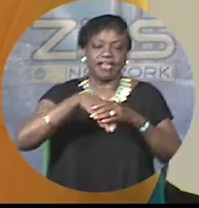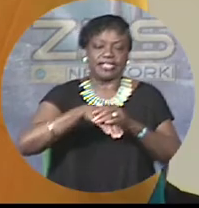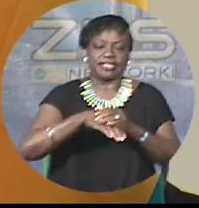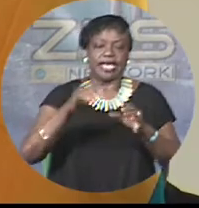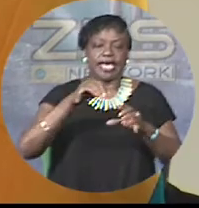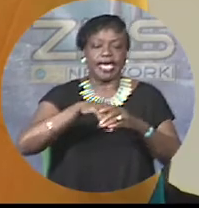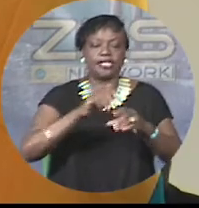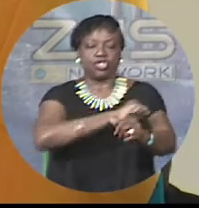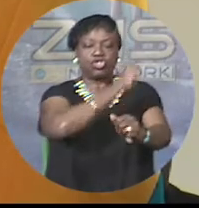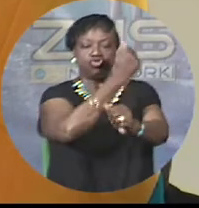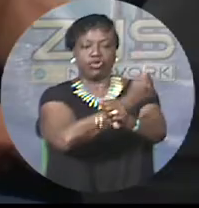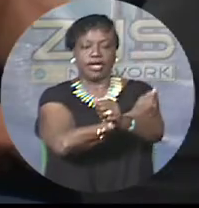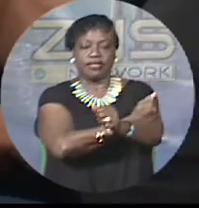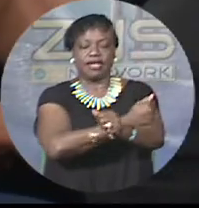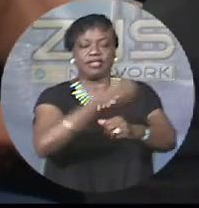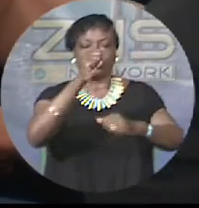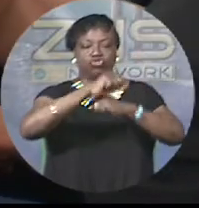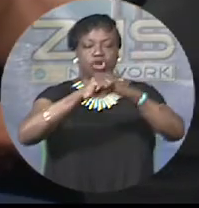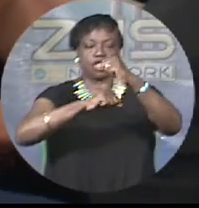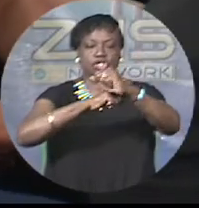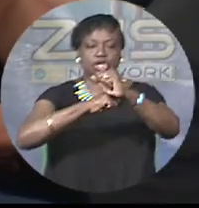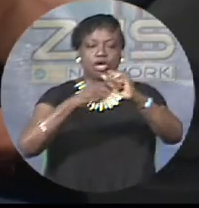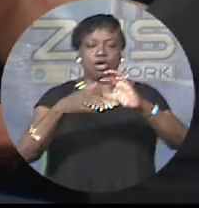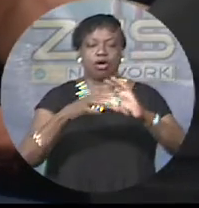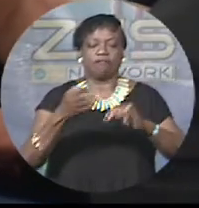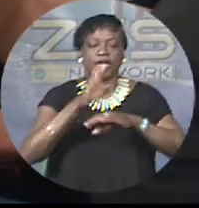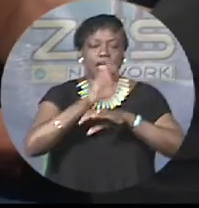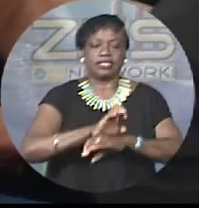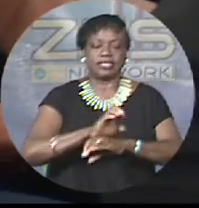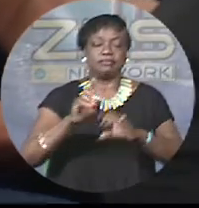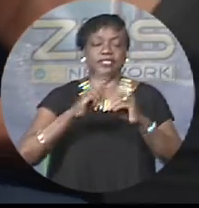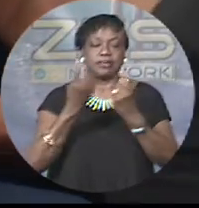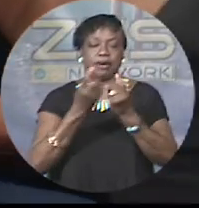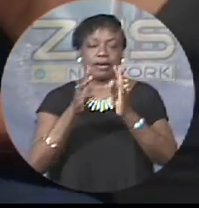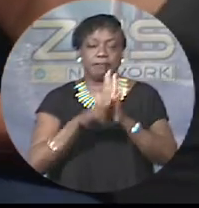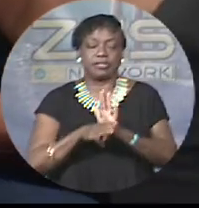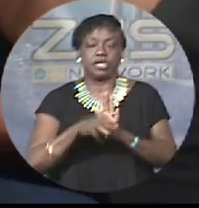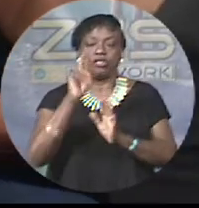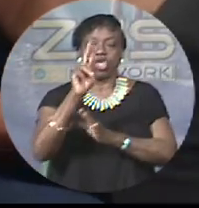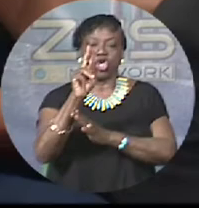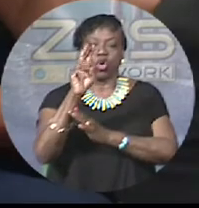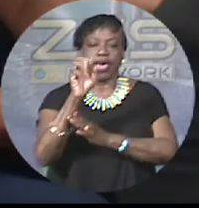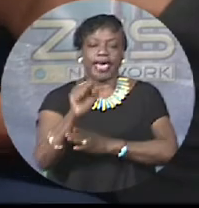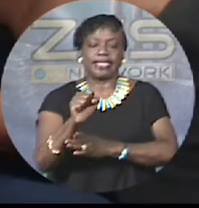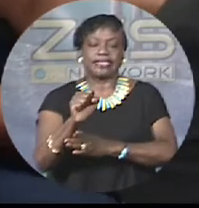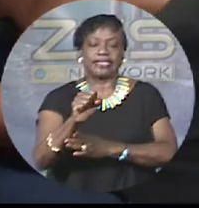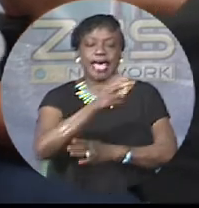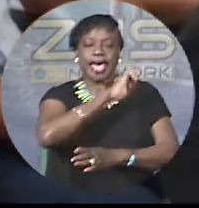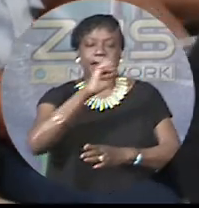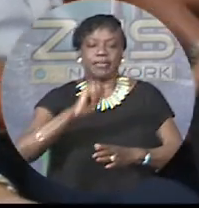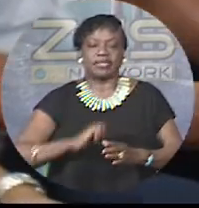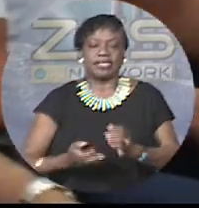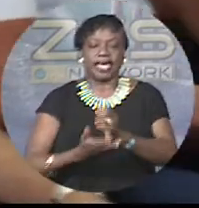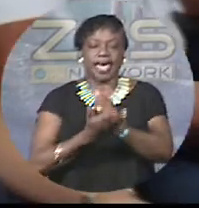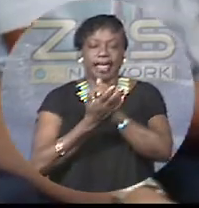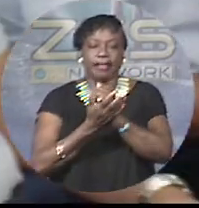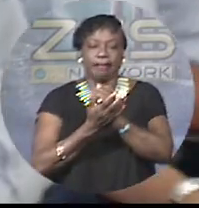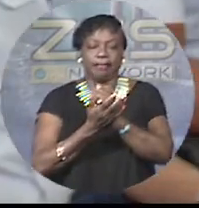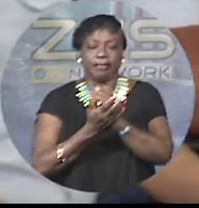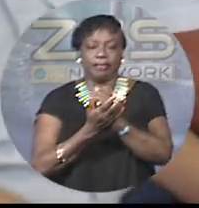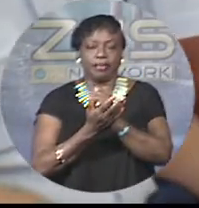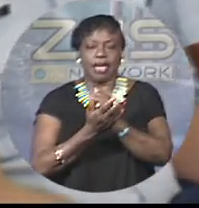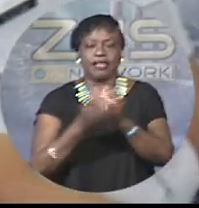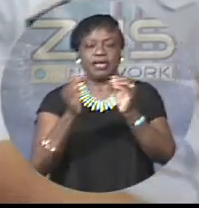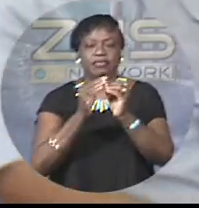strengthening its infrastructure. The United States Embassy facilitated the course, and the U.S. Coast Guard is expected to offer more training in the